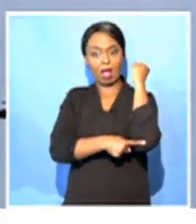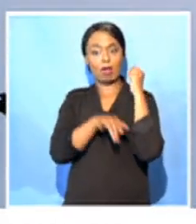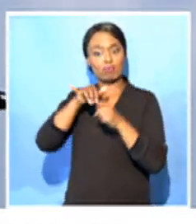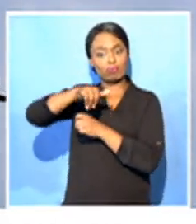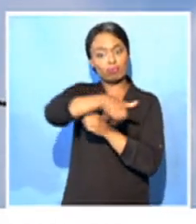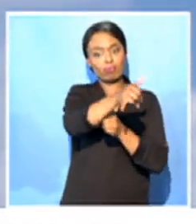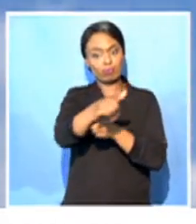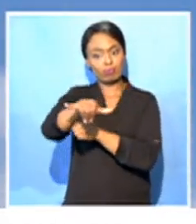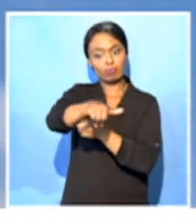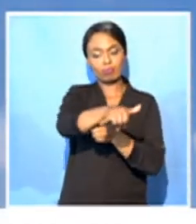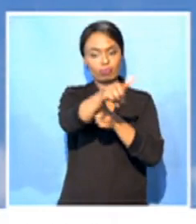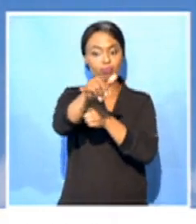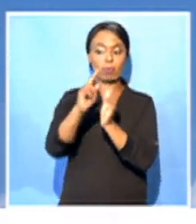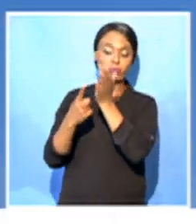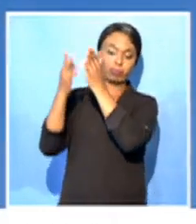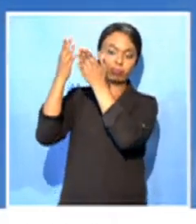2 Squadron.